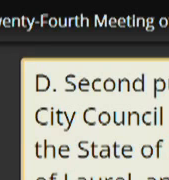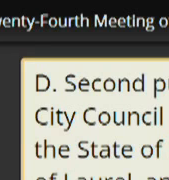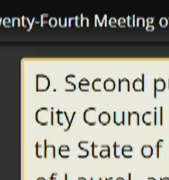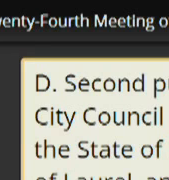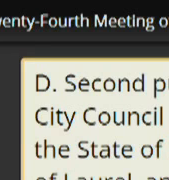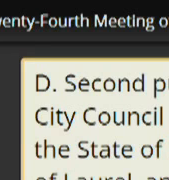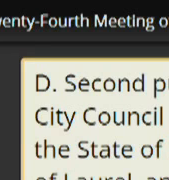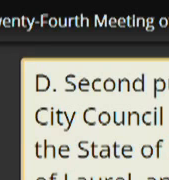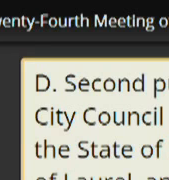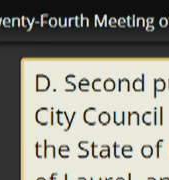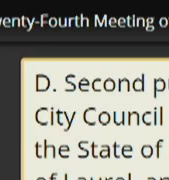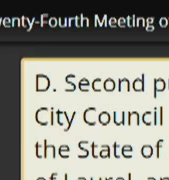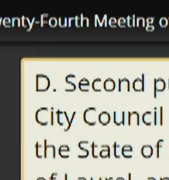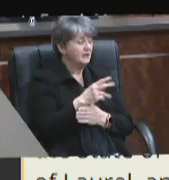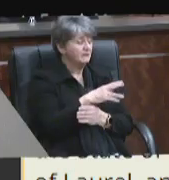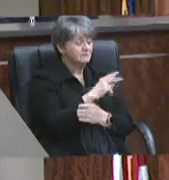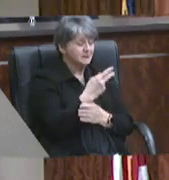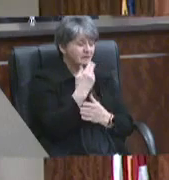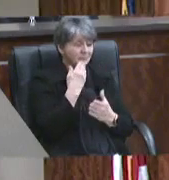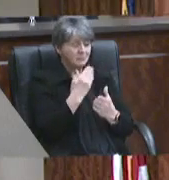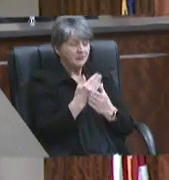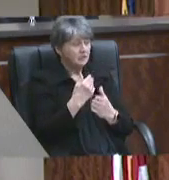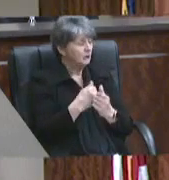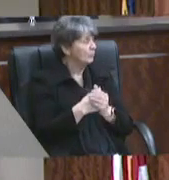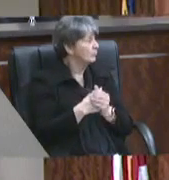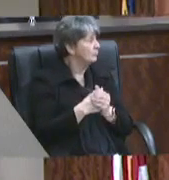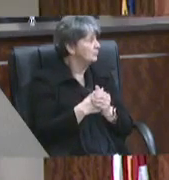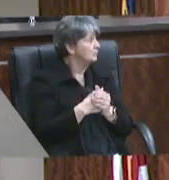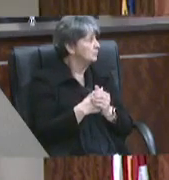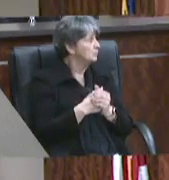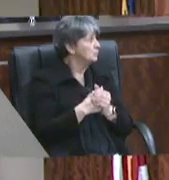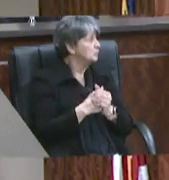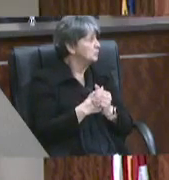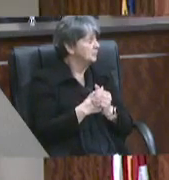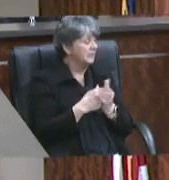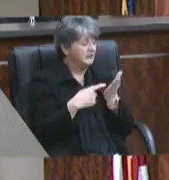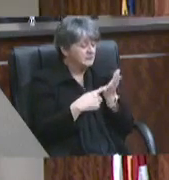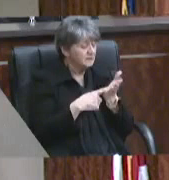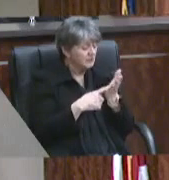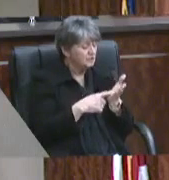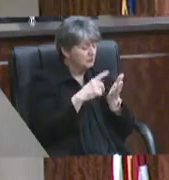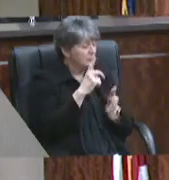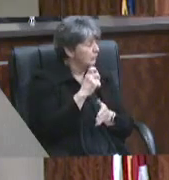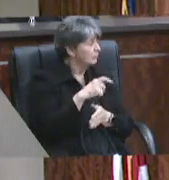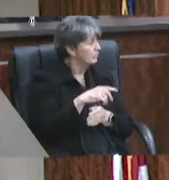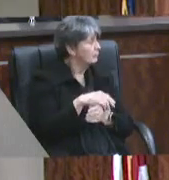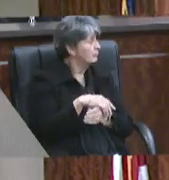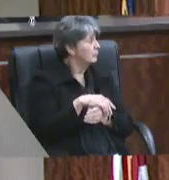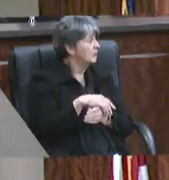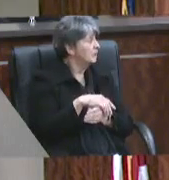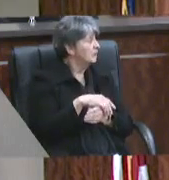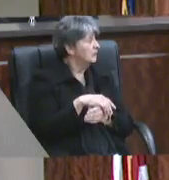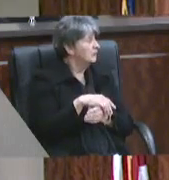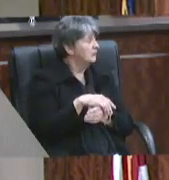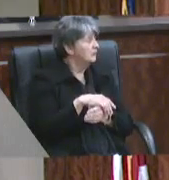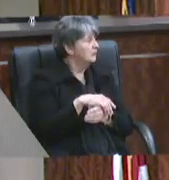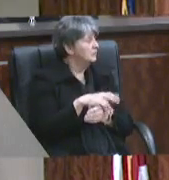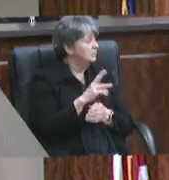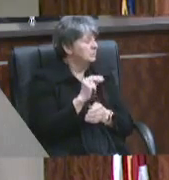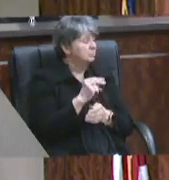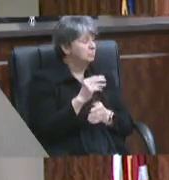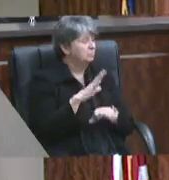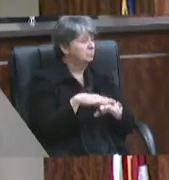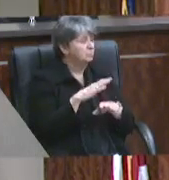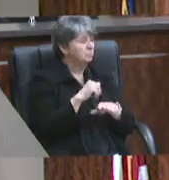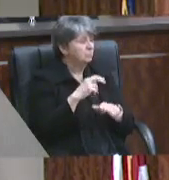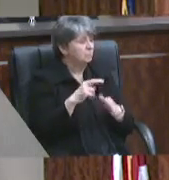you. Is there a second? Second. Thank you, Councilwoman Nicholas. Any discussion? Seeing none, Ms. Rao, please